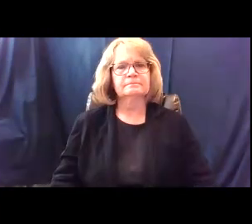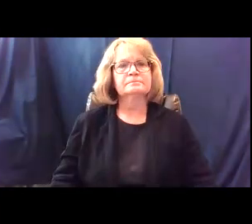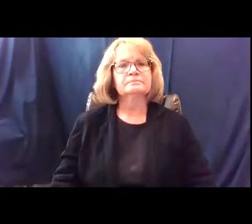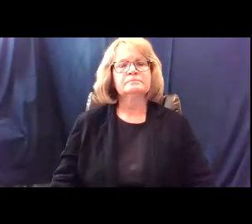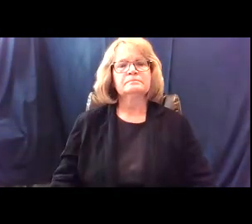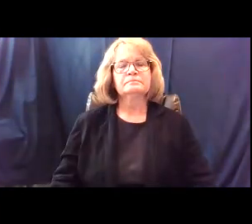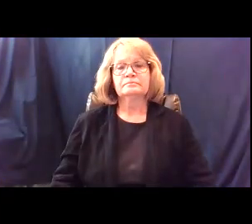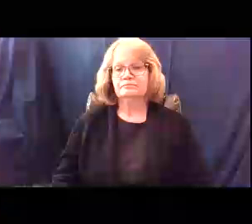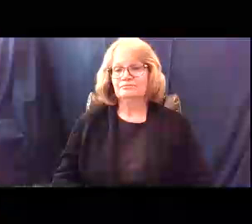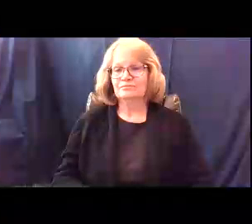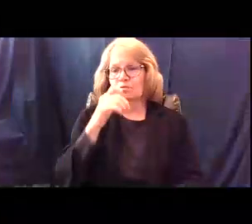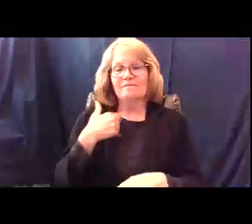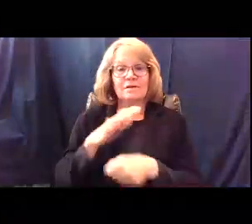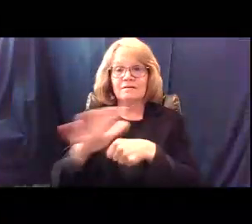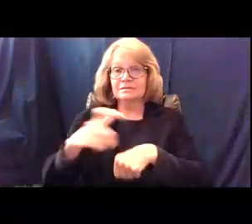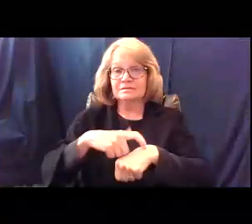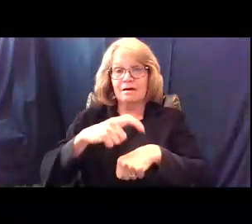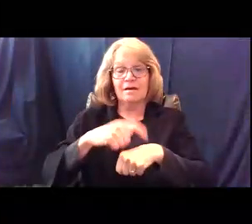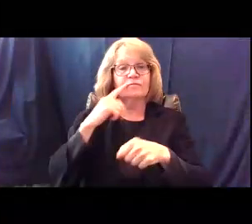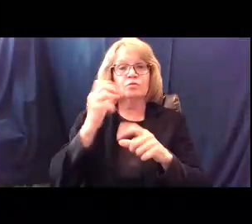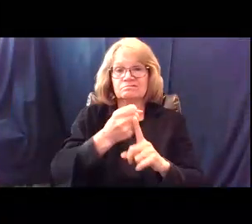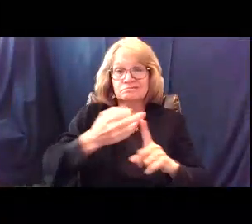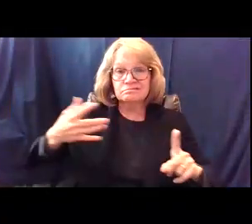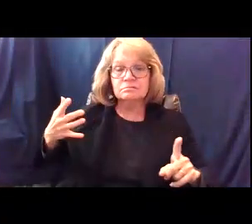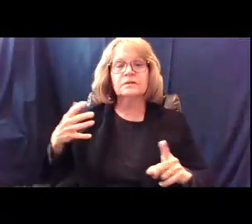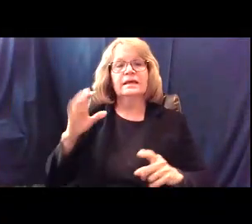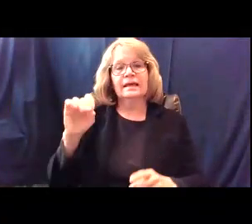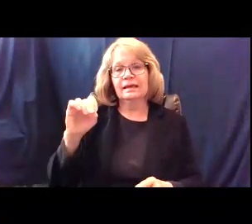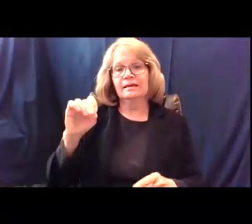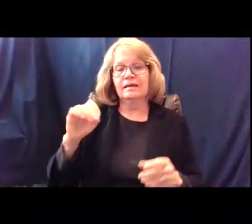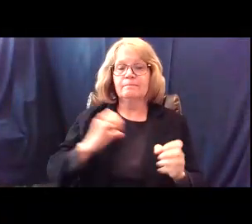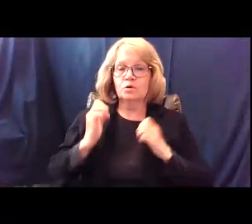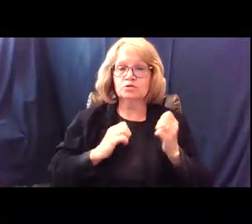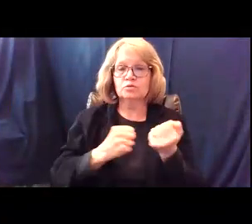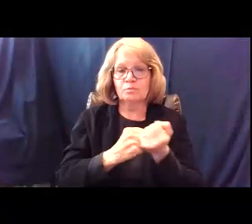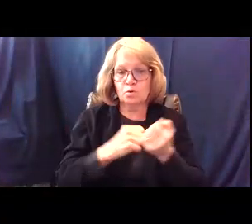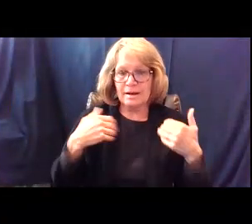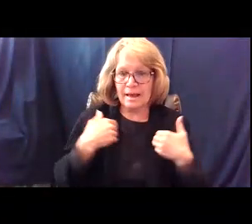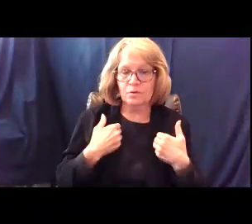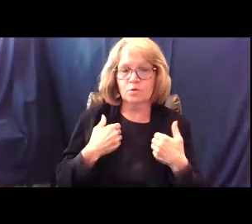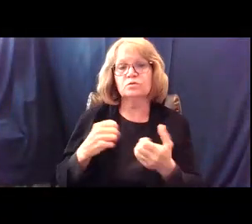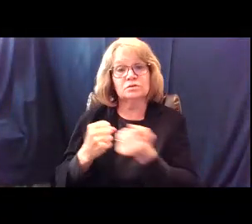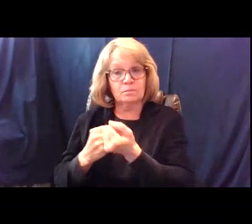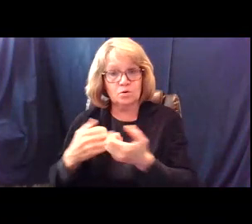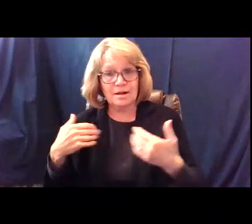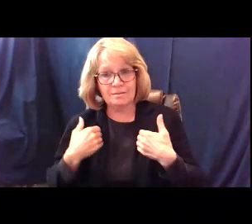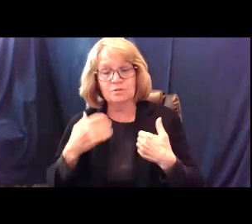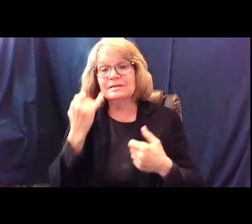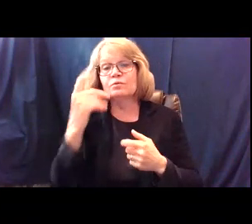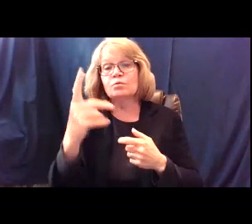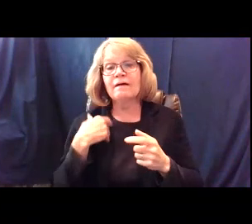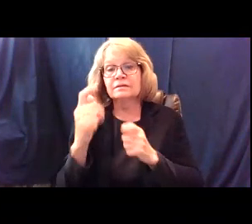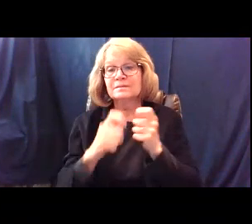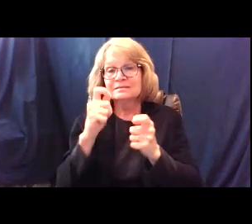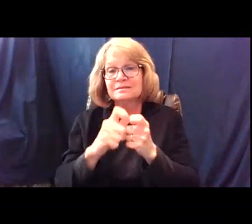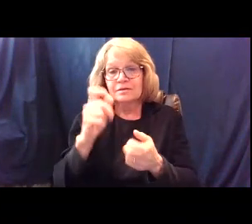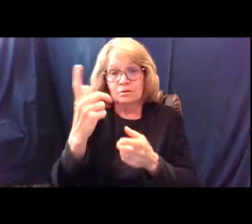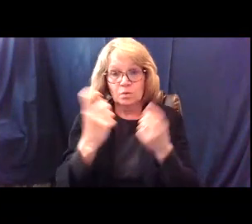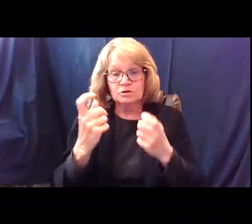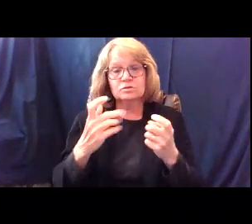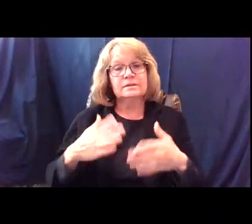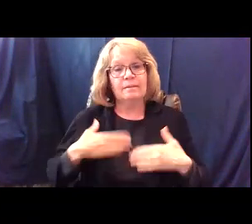We don't have enough time today to get into all the details on ESAs and support animals, but if you have any specific questions, I'm happy to address those at the end